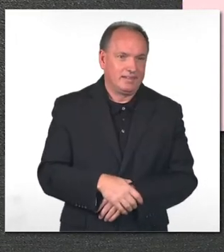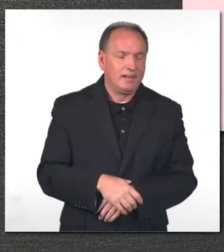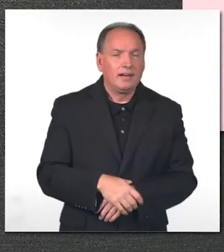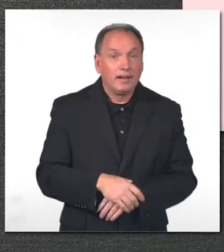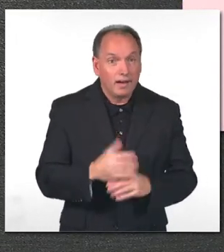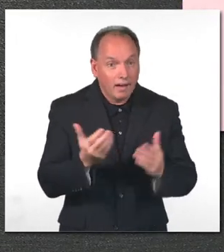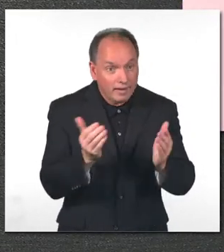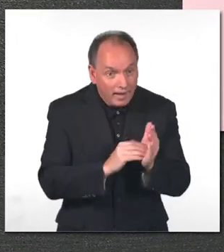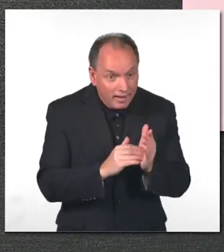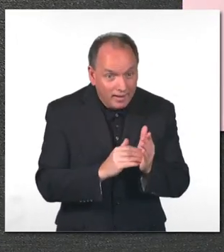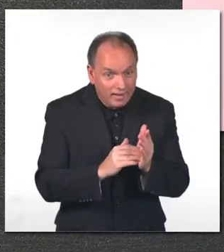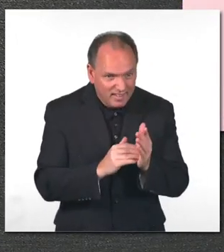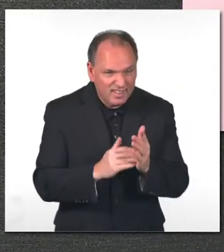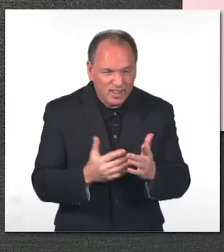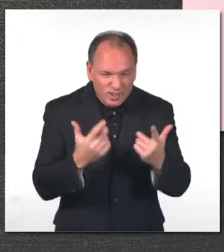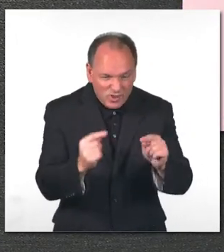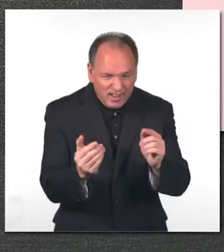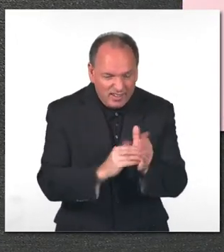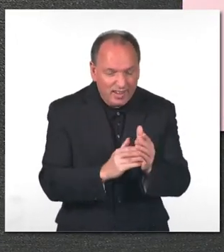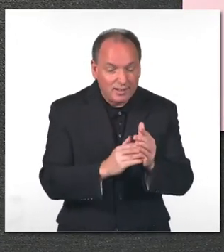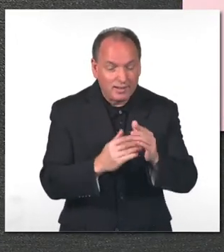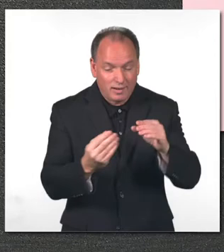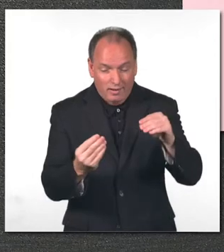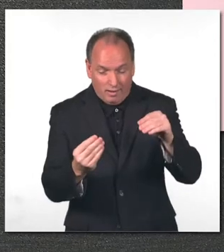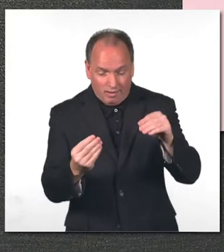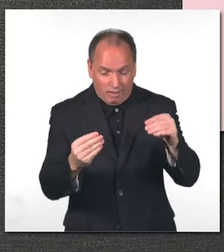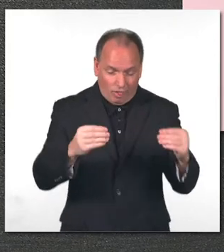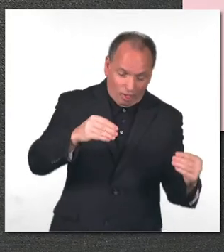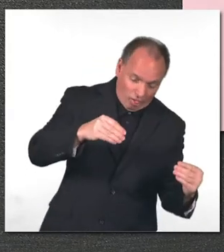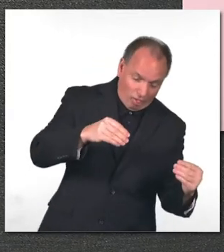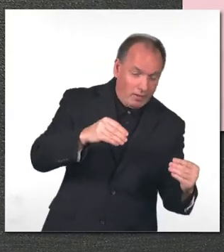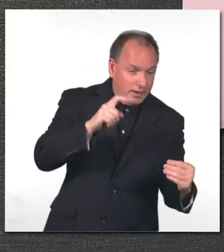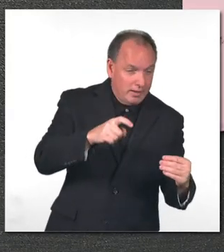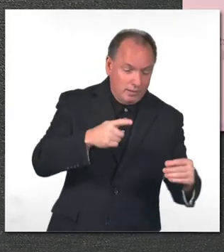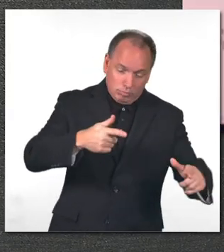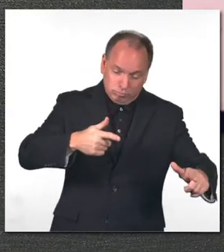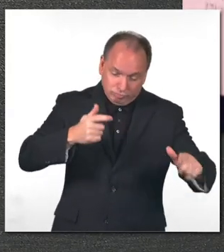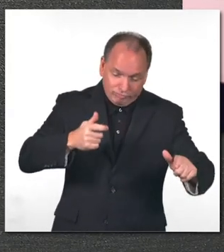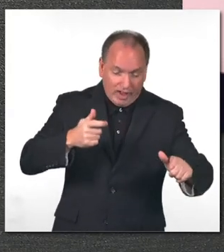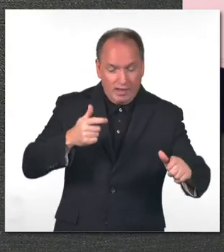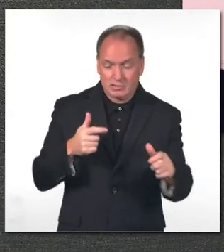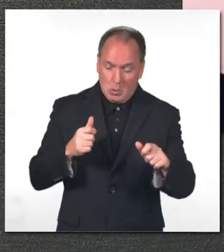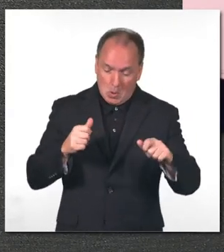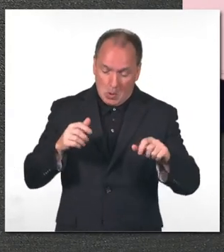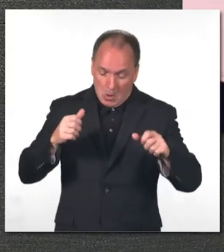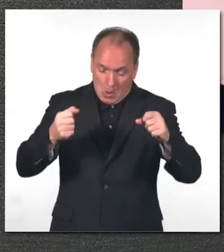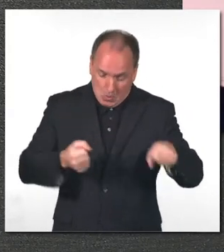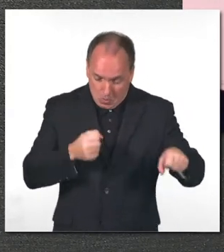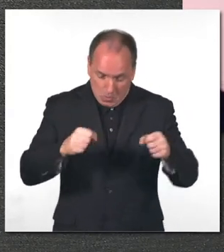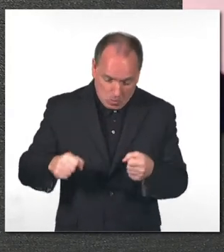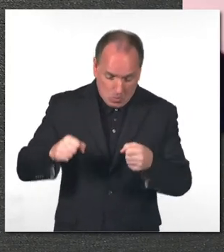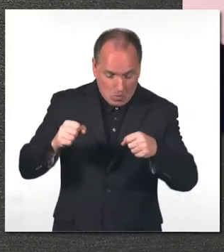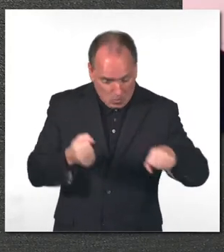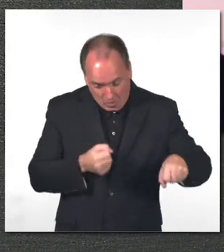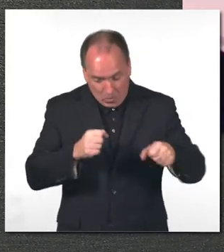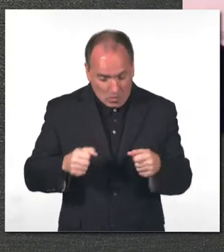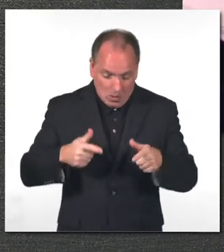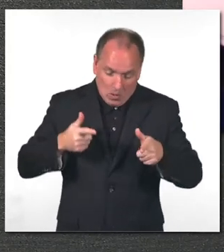Let's try that clip again. Would you tilt the book to your right? I'll need some speed. Tilt that book again.